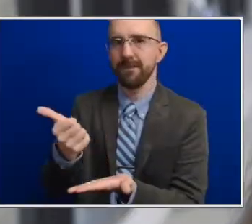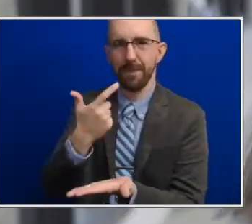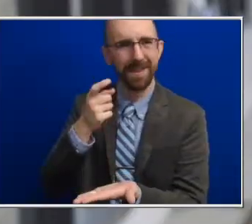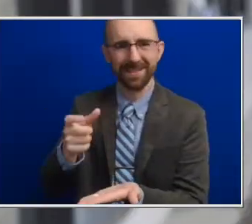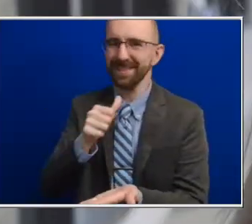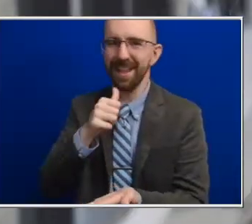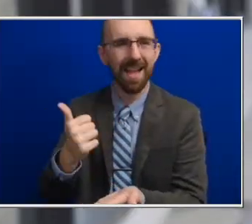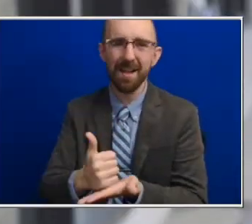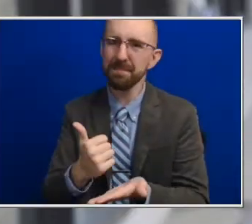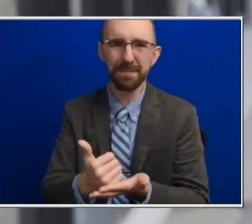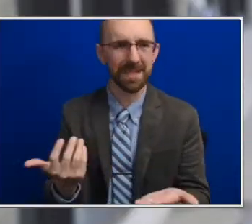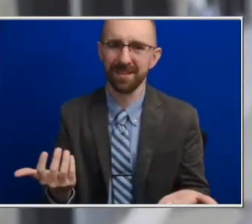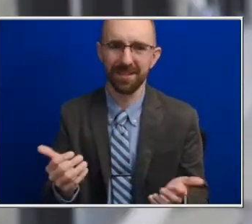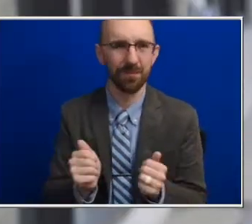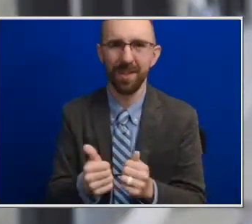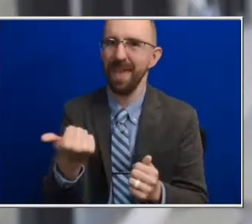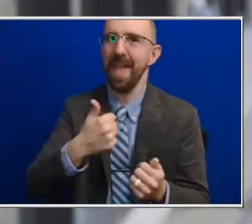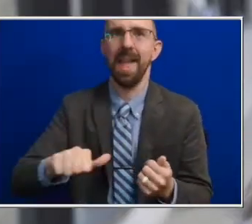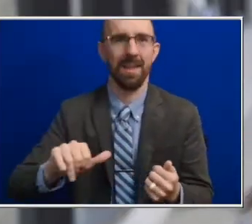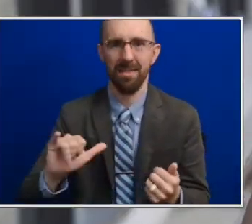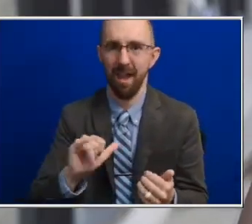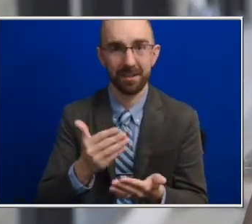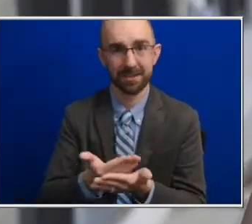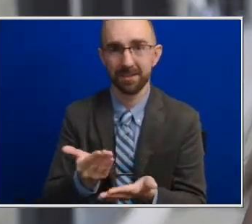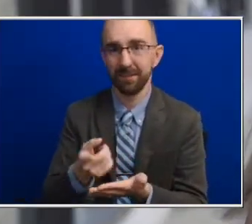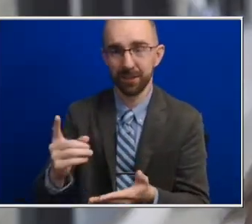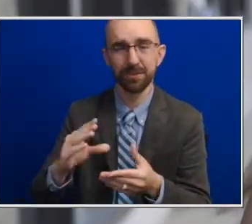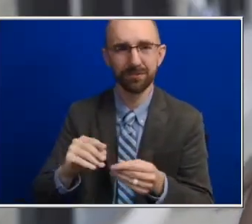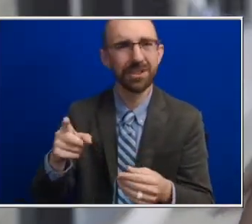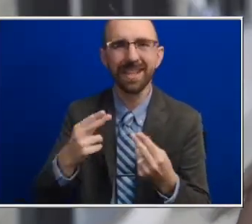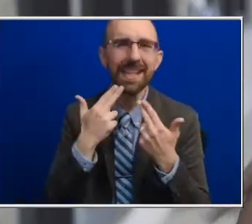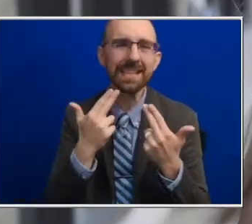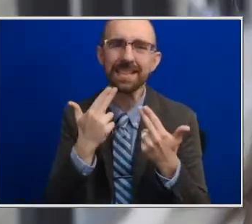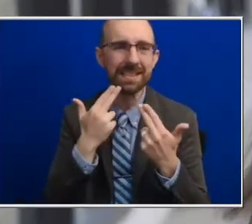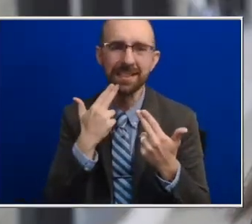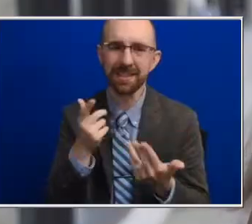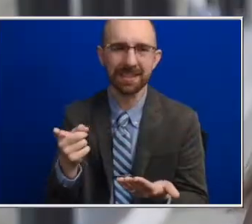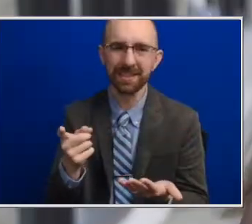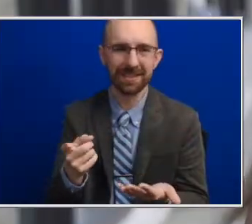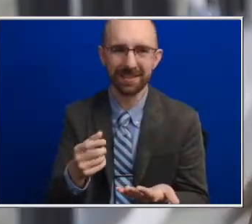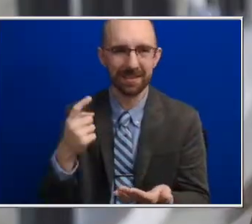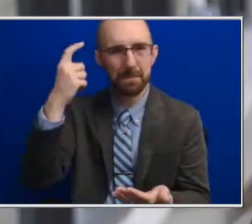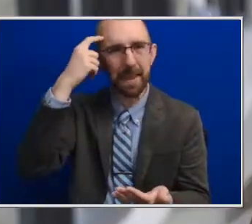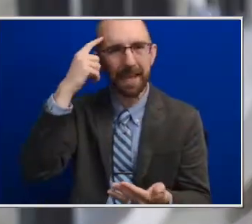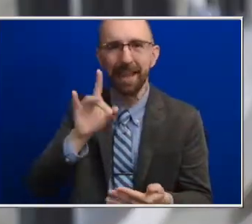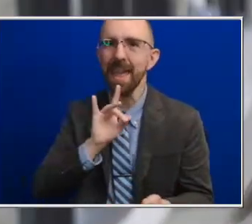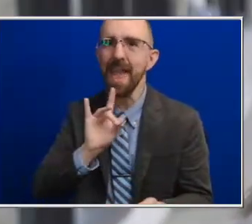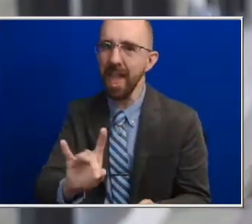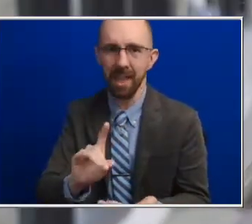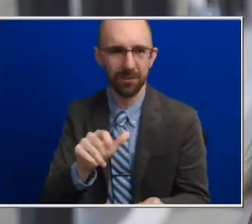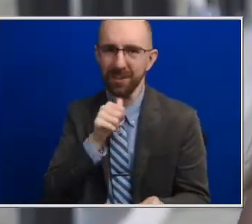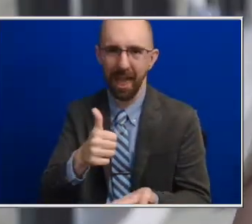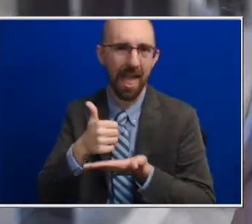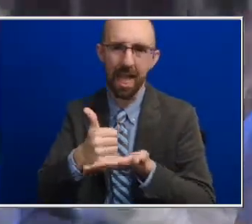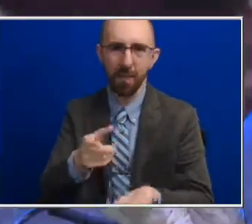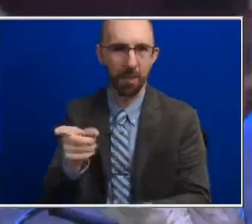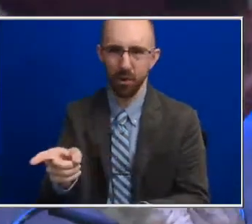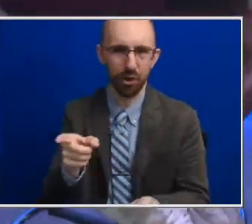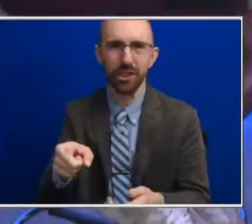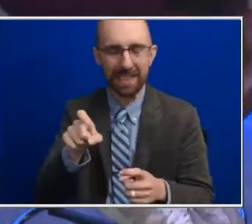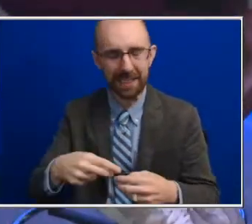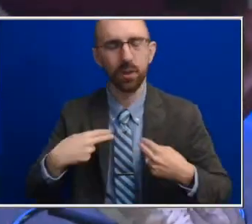helping with any of the stuff she's talking to. She's an innocent, she's mentally 8, so it's not helping her get anywhere. Like, she needs those human